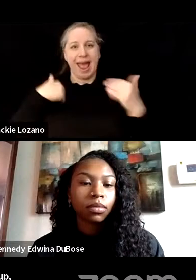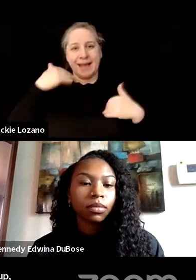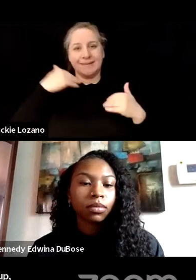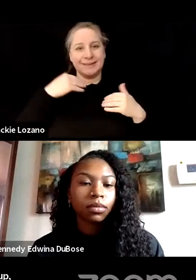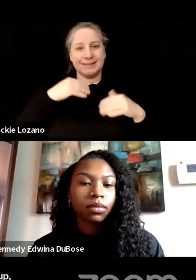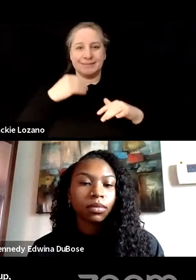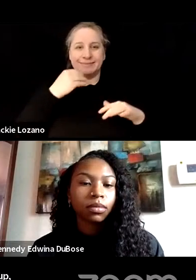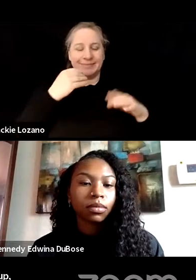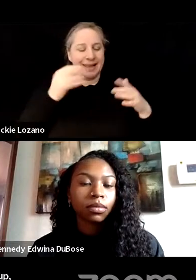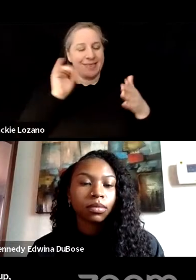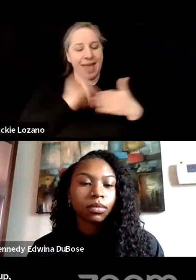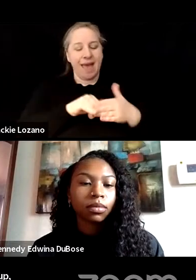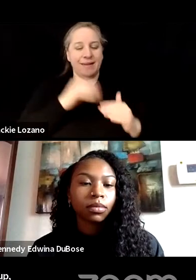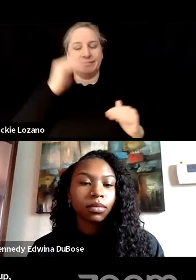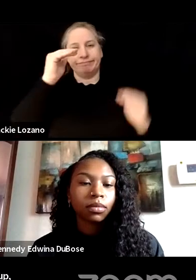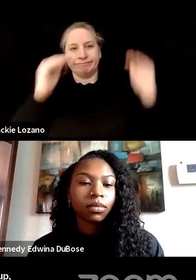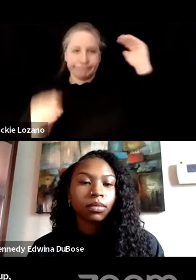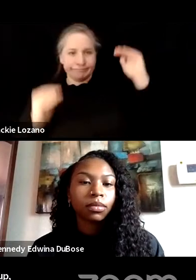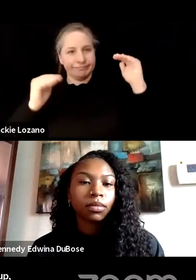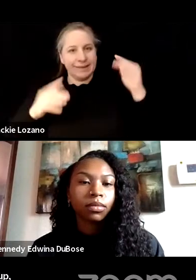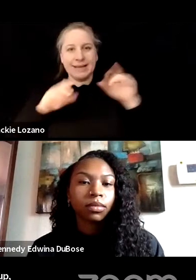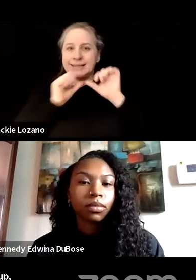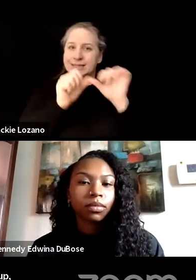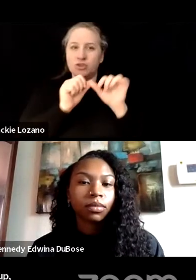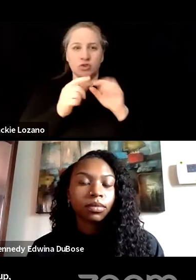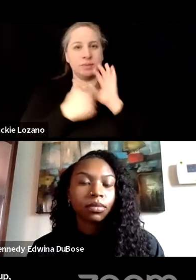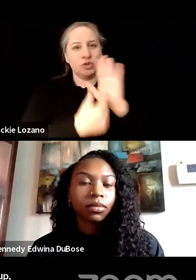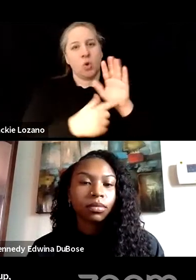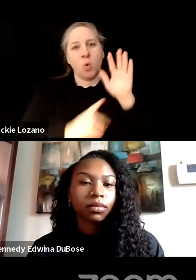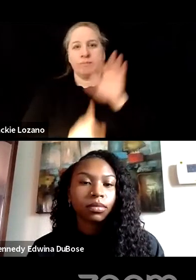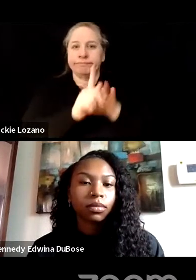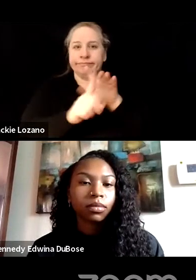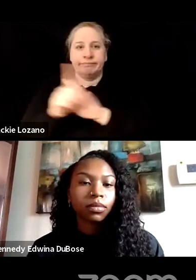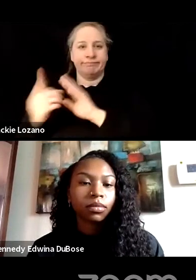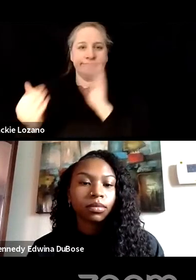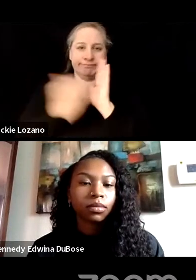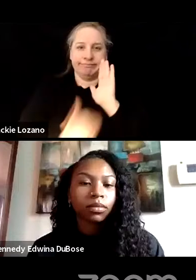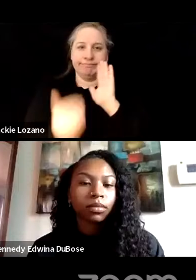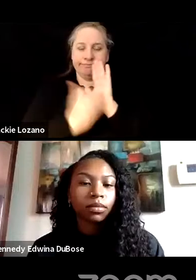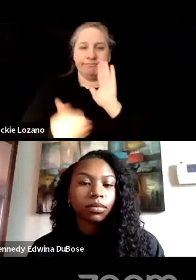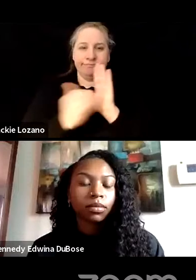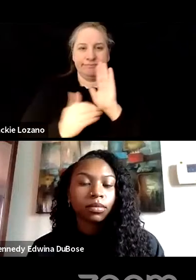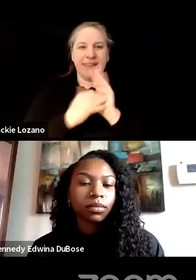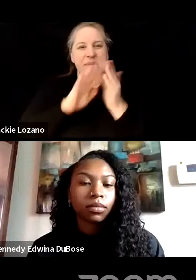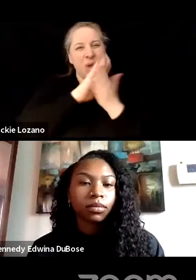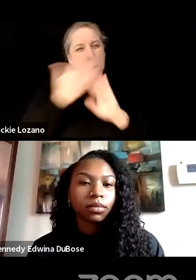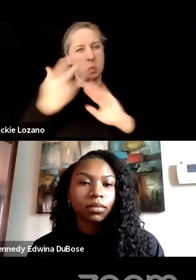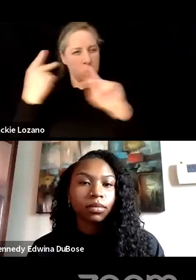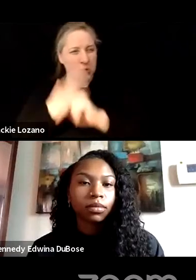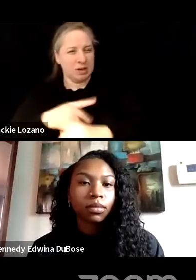to be amplified, you know, despite us talking about them for the last year throughout COVID-19. So,